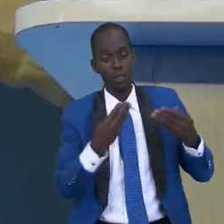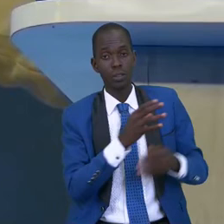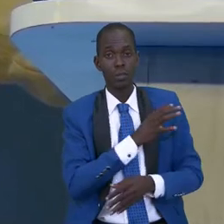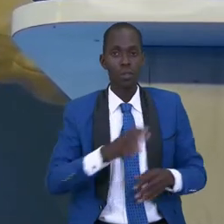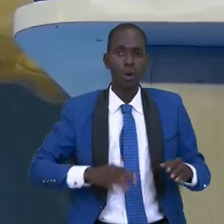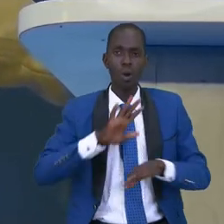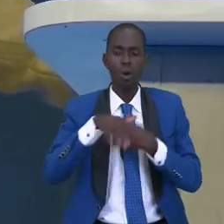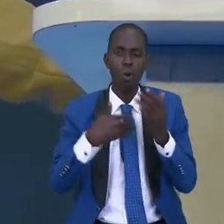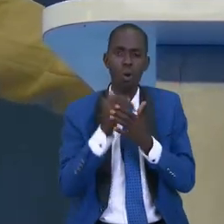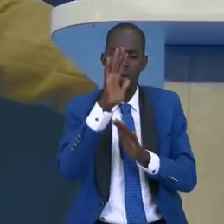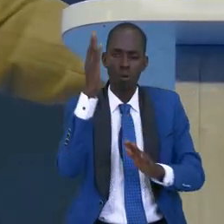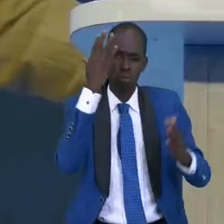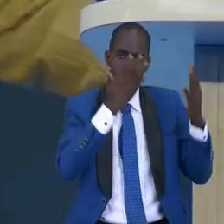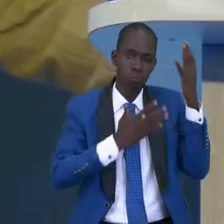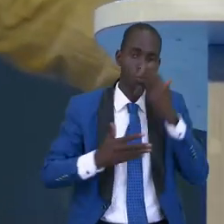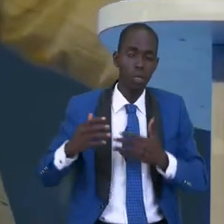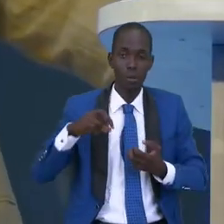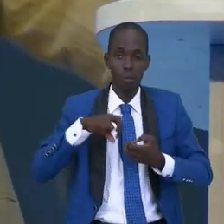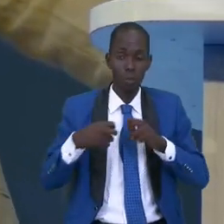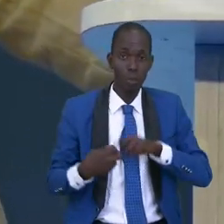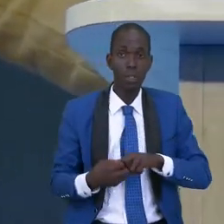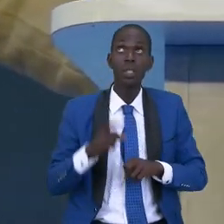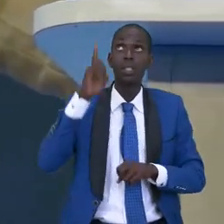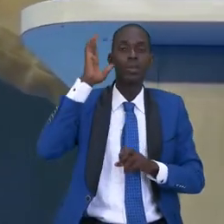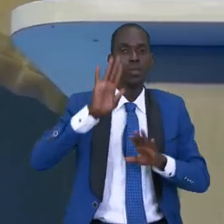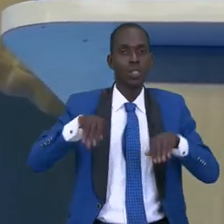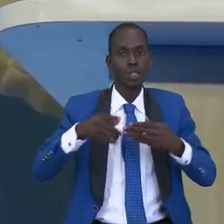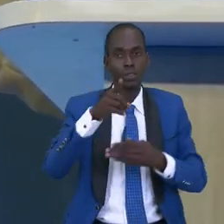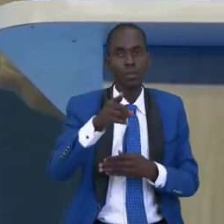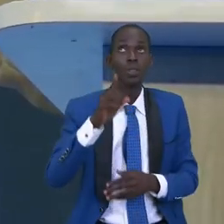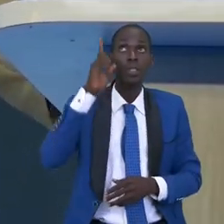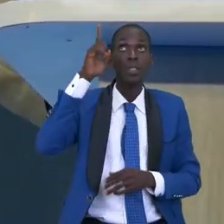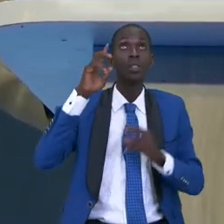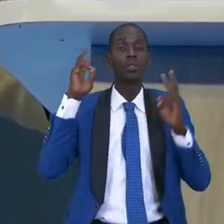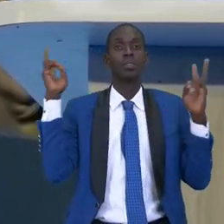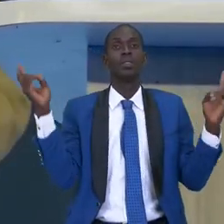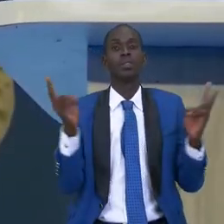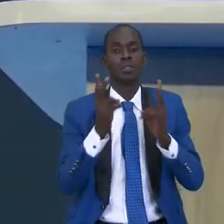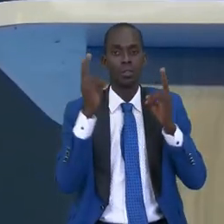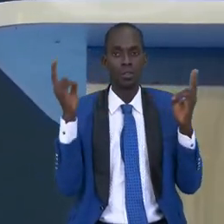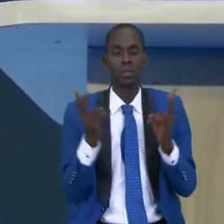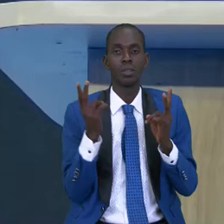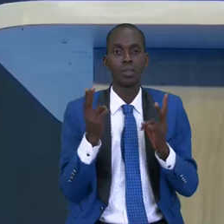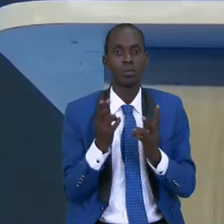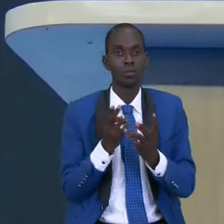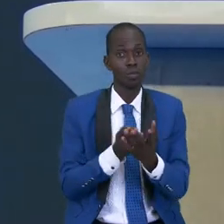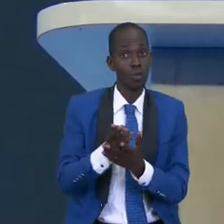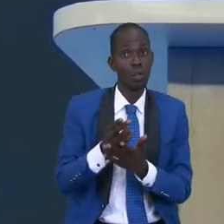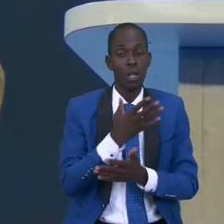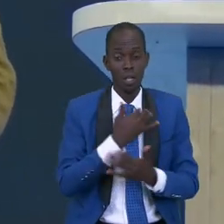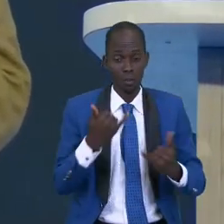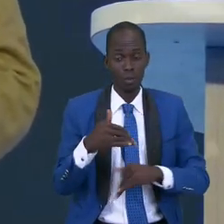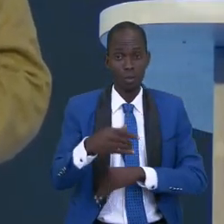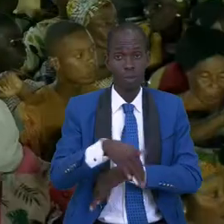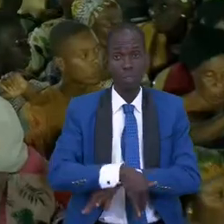unto him, he will give you his triumphant truth. And today, you'll be more than